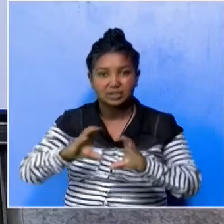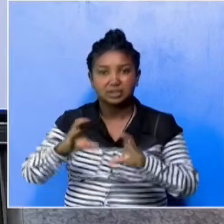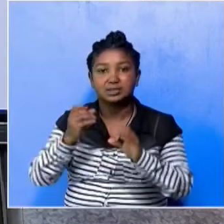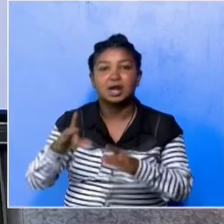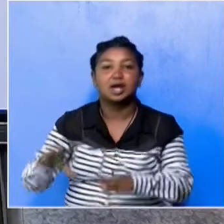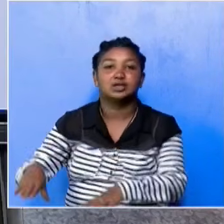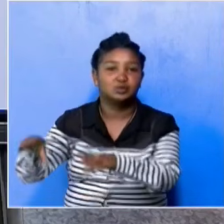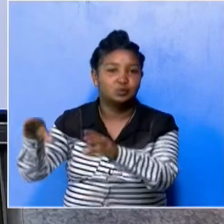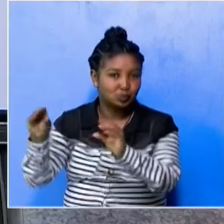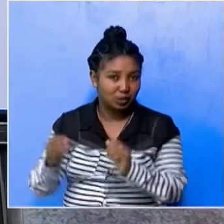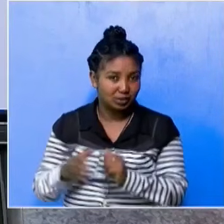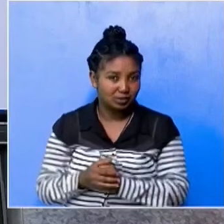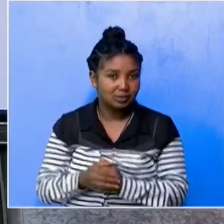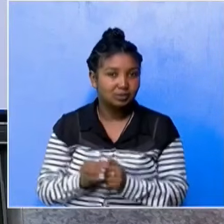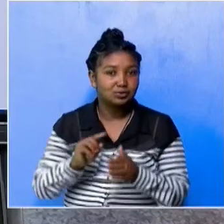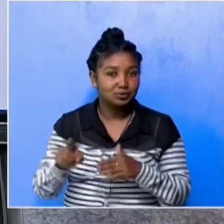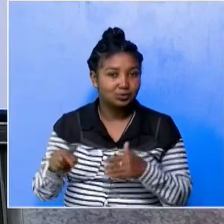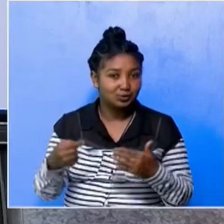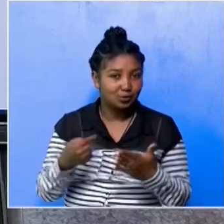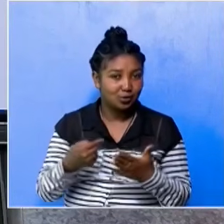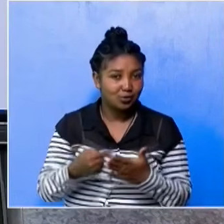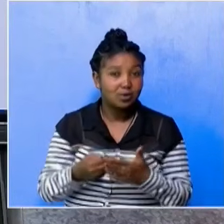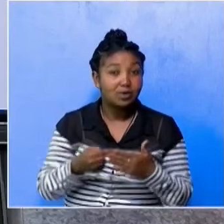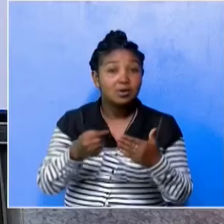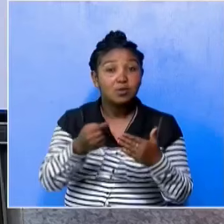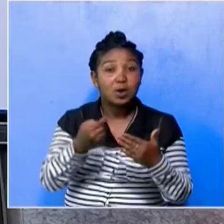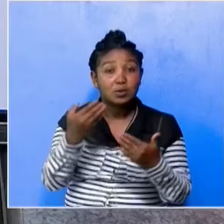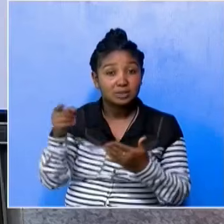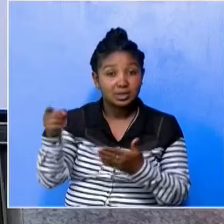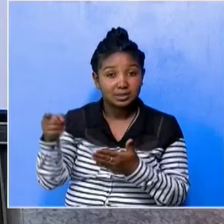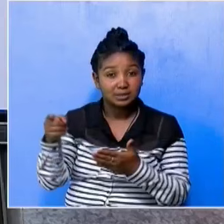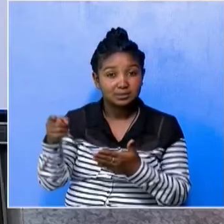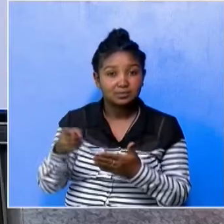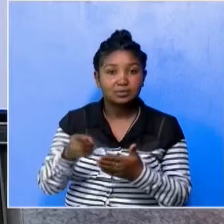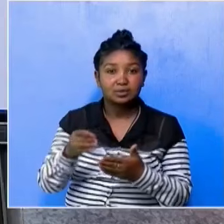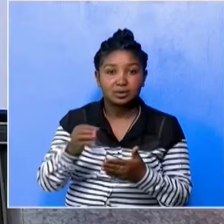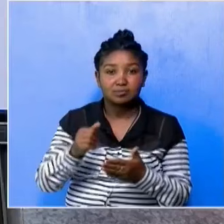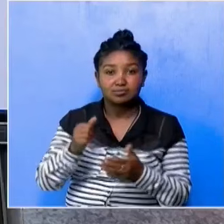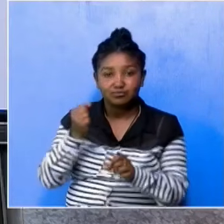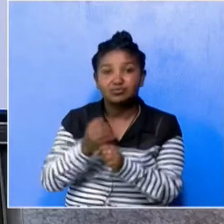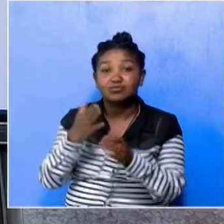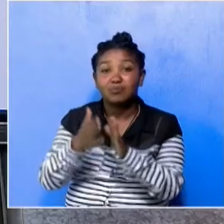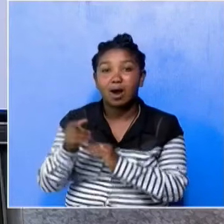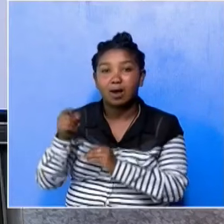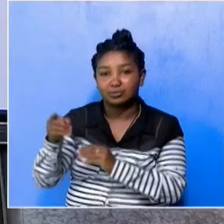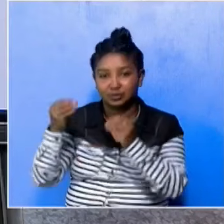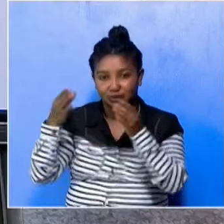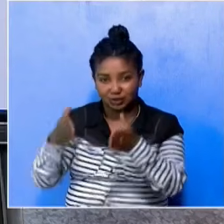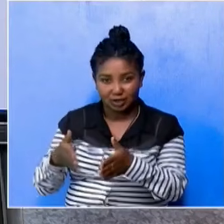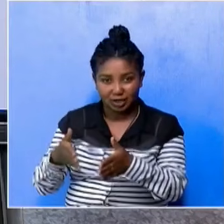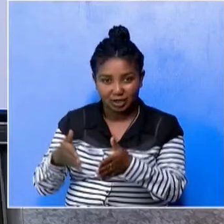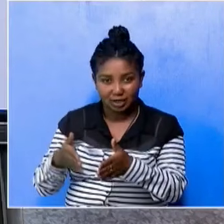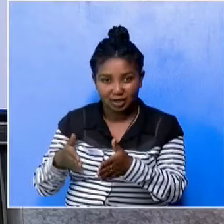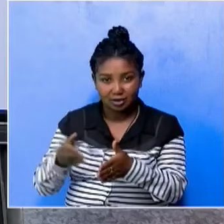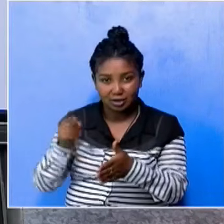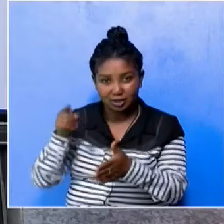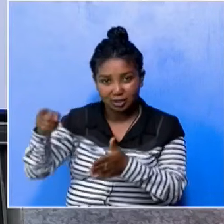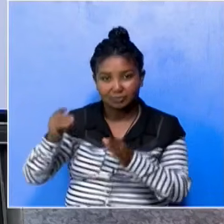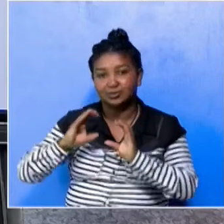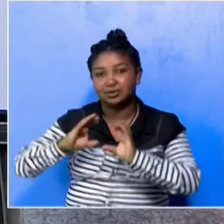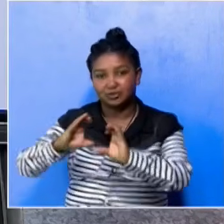students. So, when we say this one, I'm the doer of the action, okay? Just I'm teaching